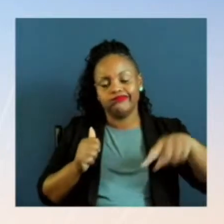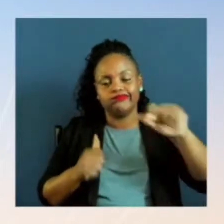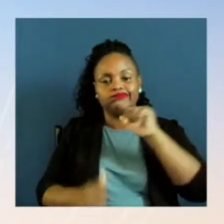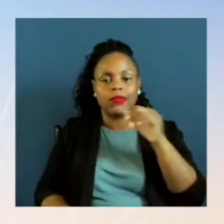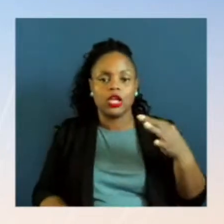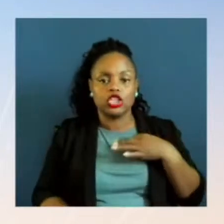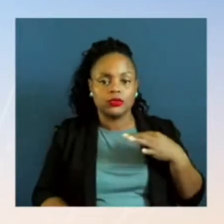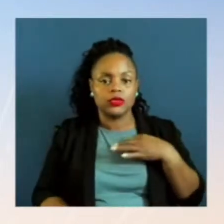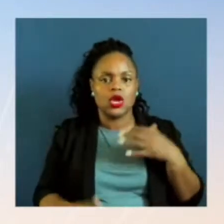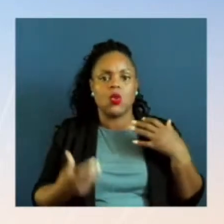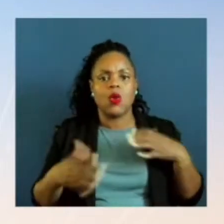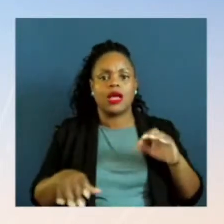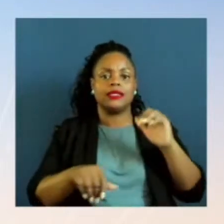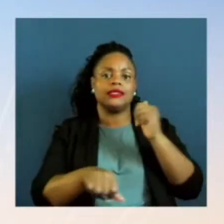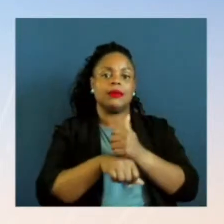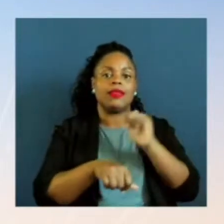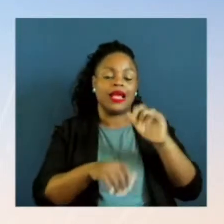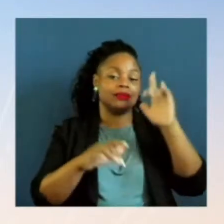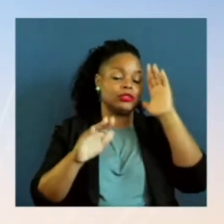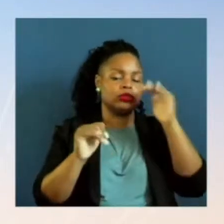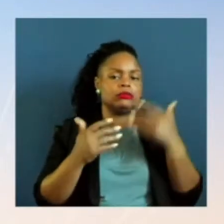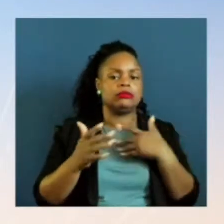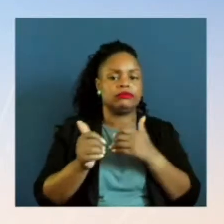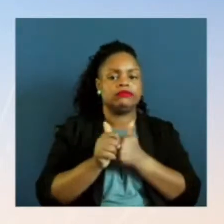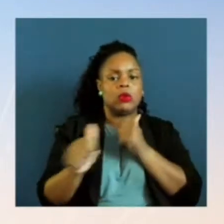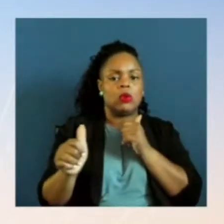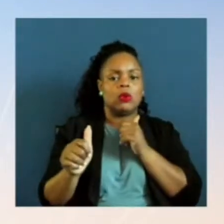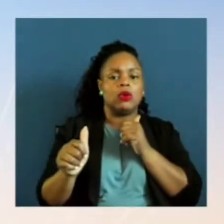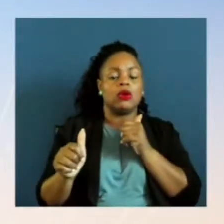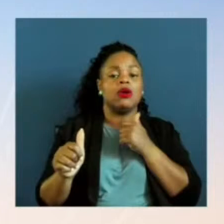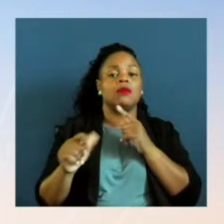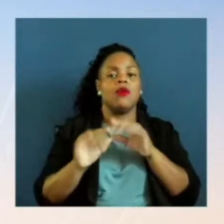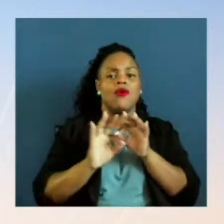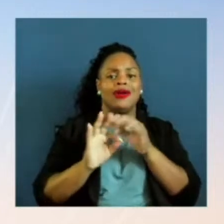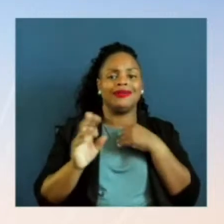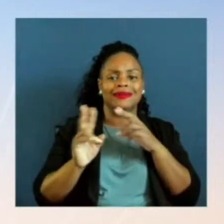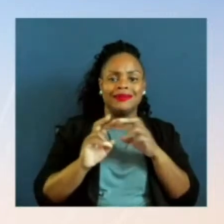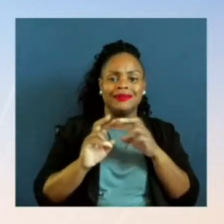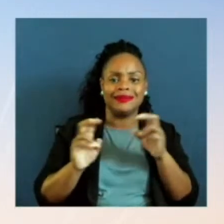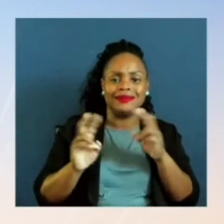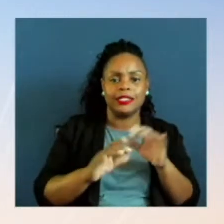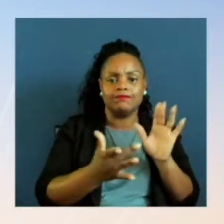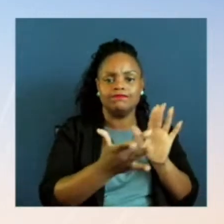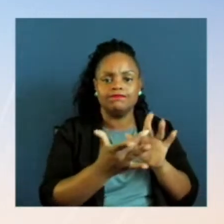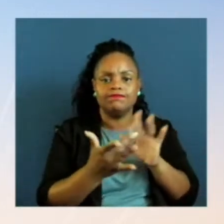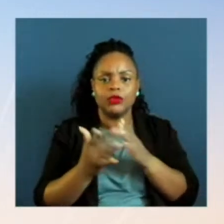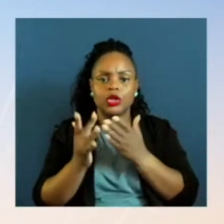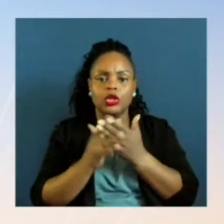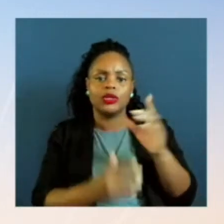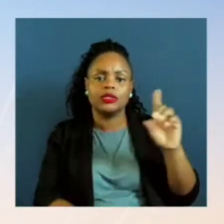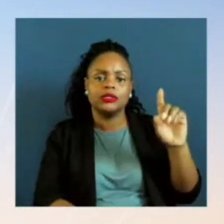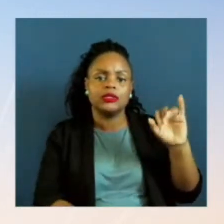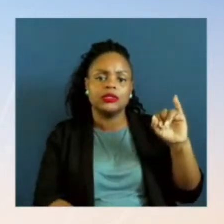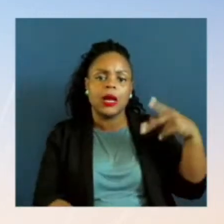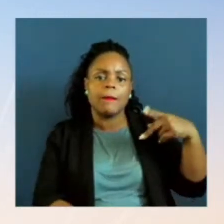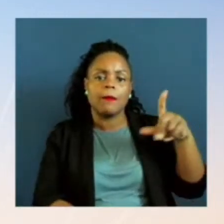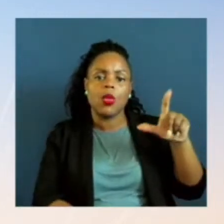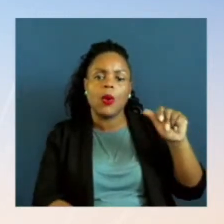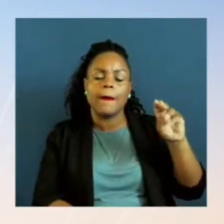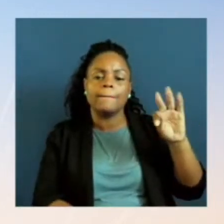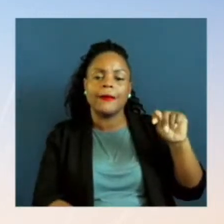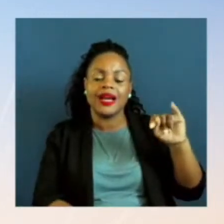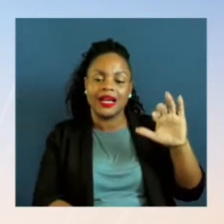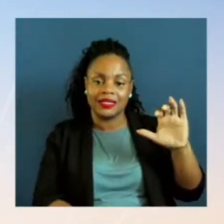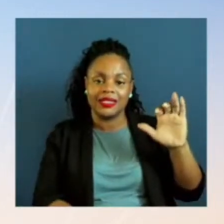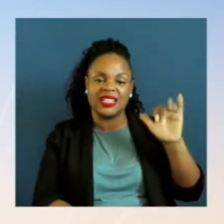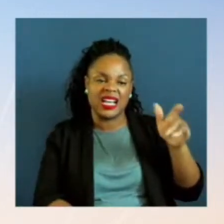do is try to assess and try to do extensive outreach through diplomatic channels to see how many people there are, what programs they might be eligible